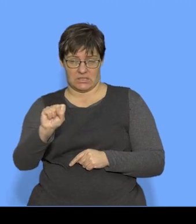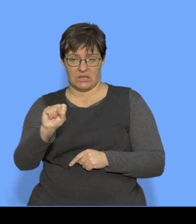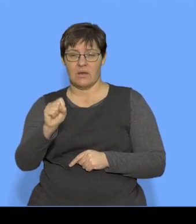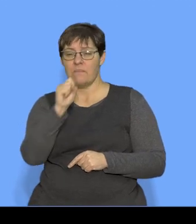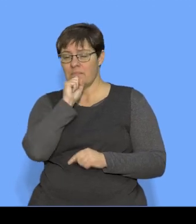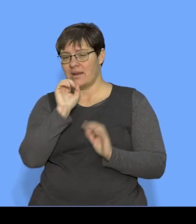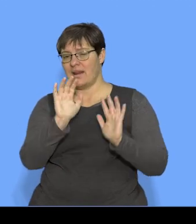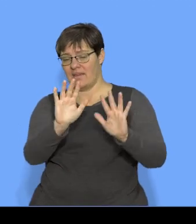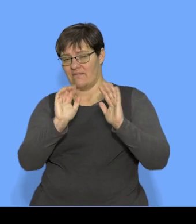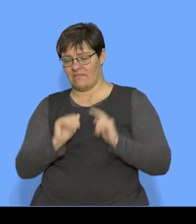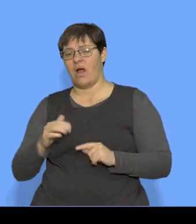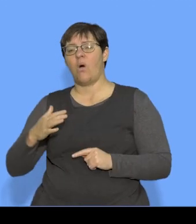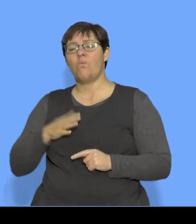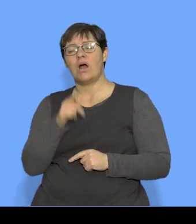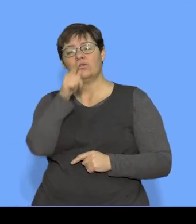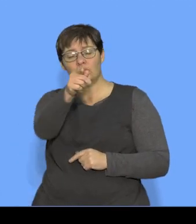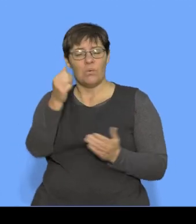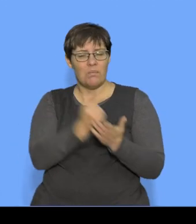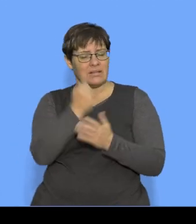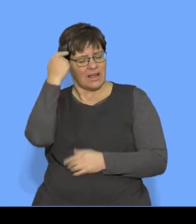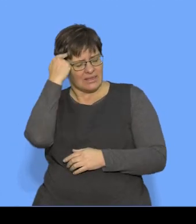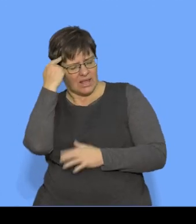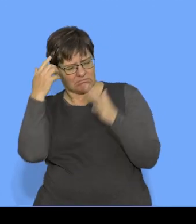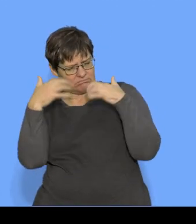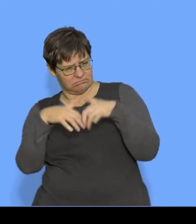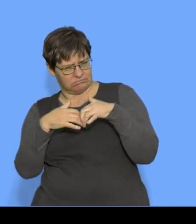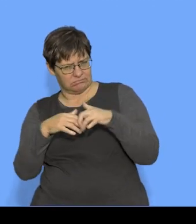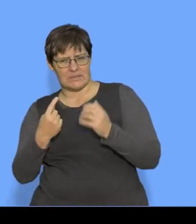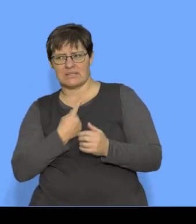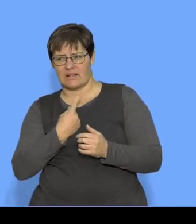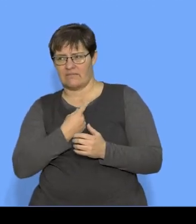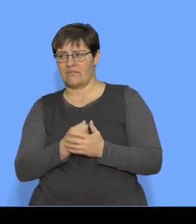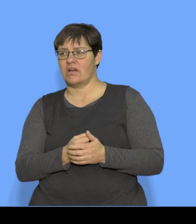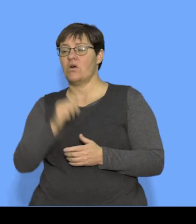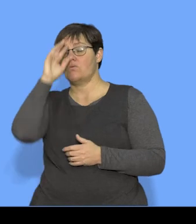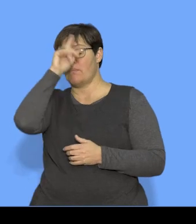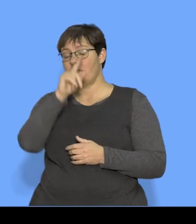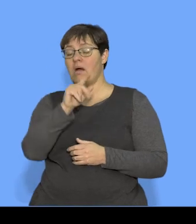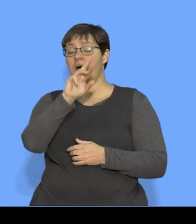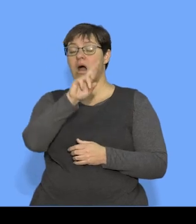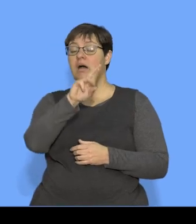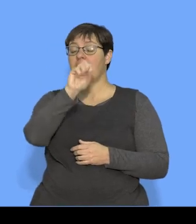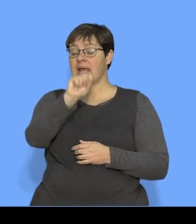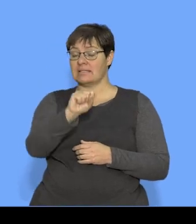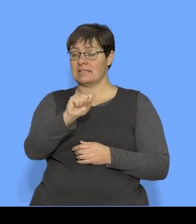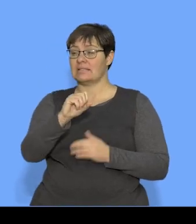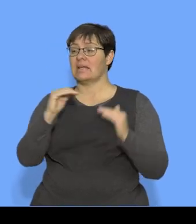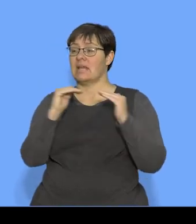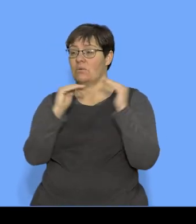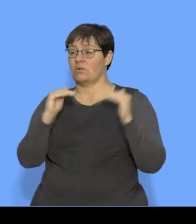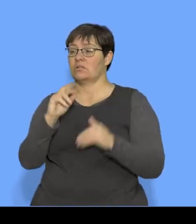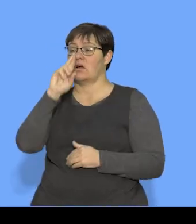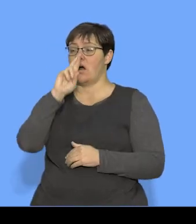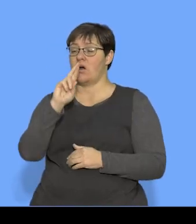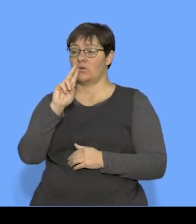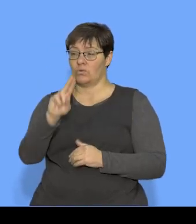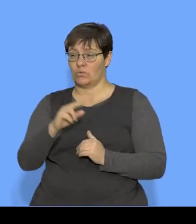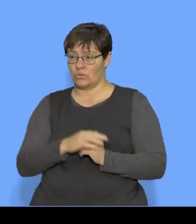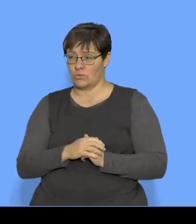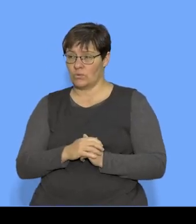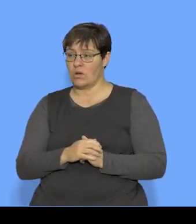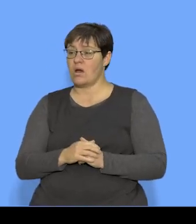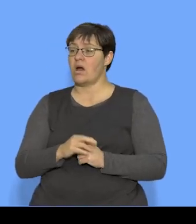Now, that's where I'm going to leave it because I want you to think about that. So, remember, Rs is equals to